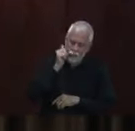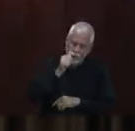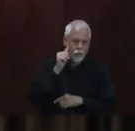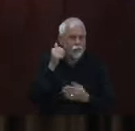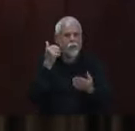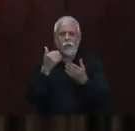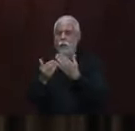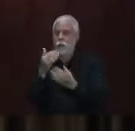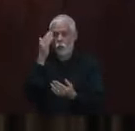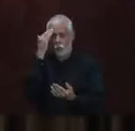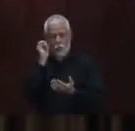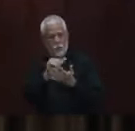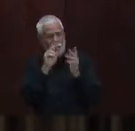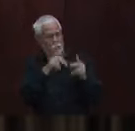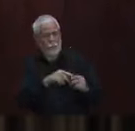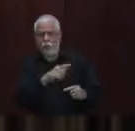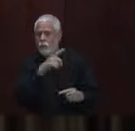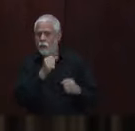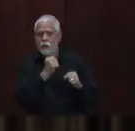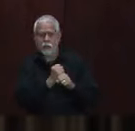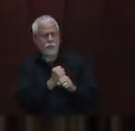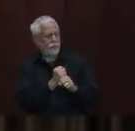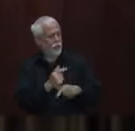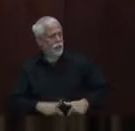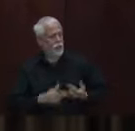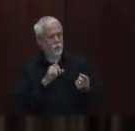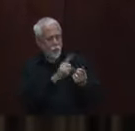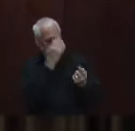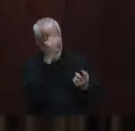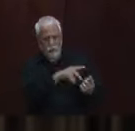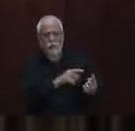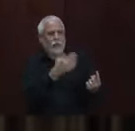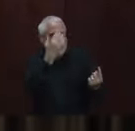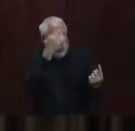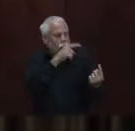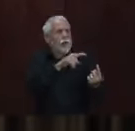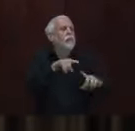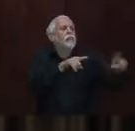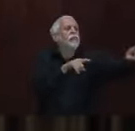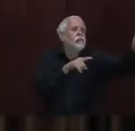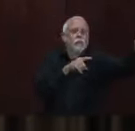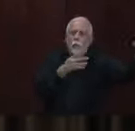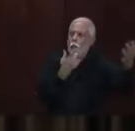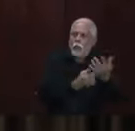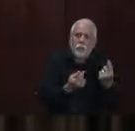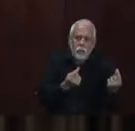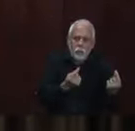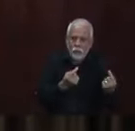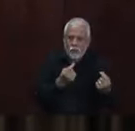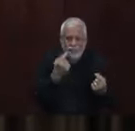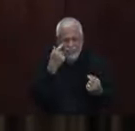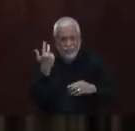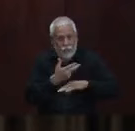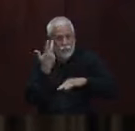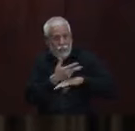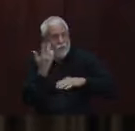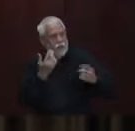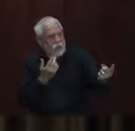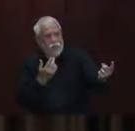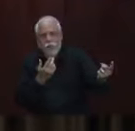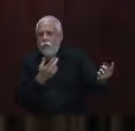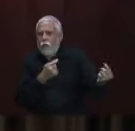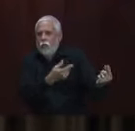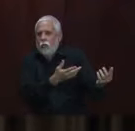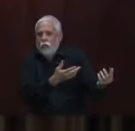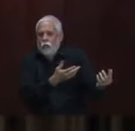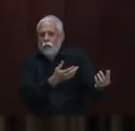you have known that person for the last 20 years of your life, you have no idea where they went the last 3 or 4 days